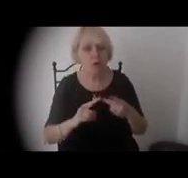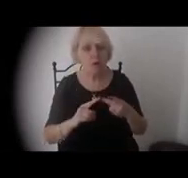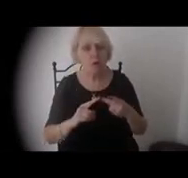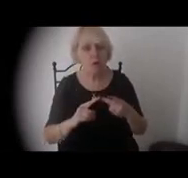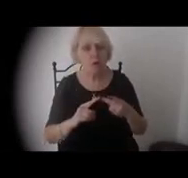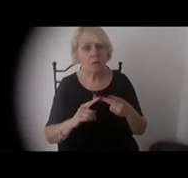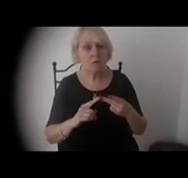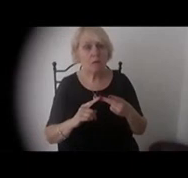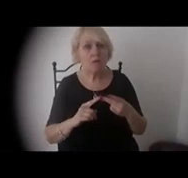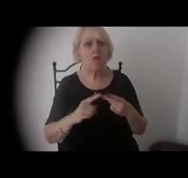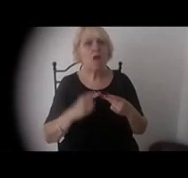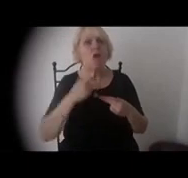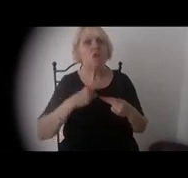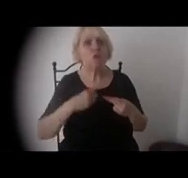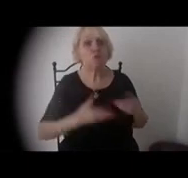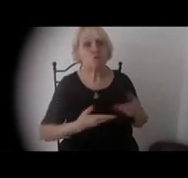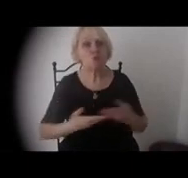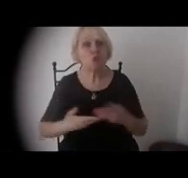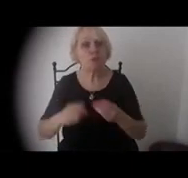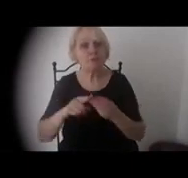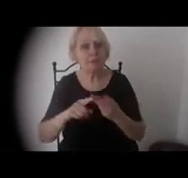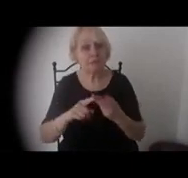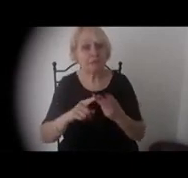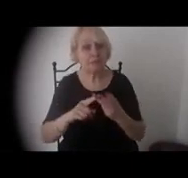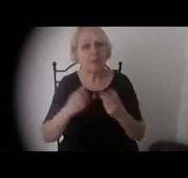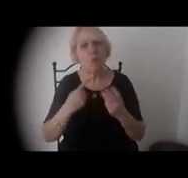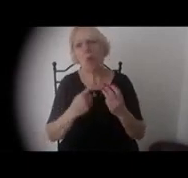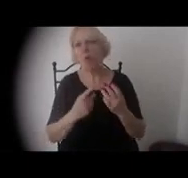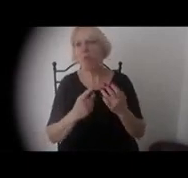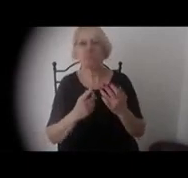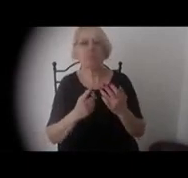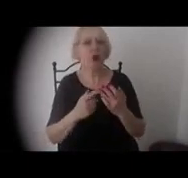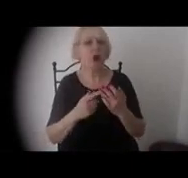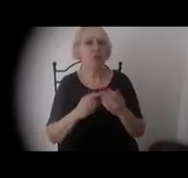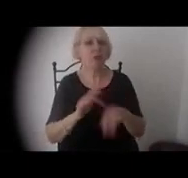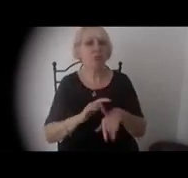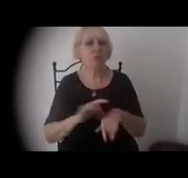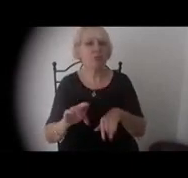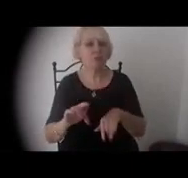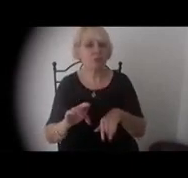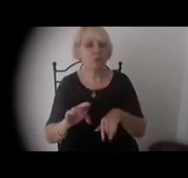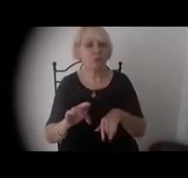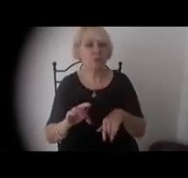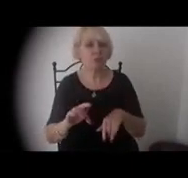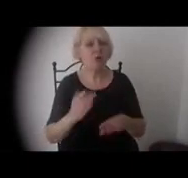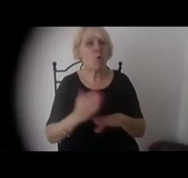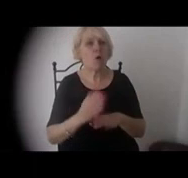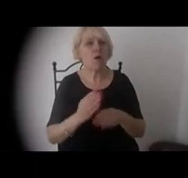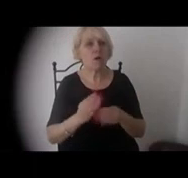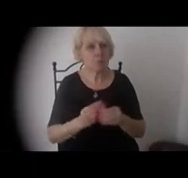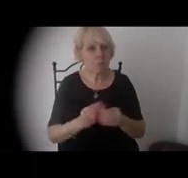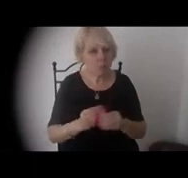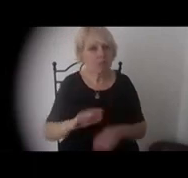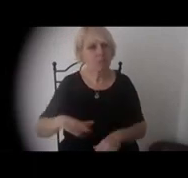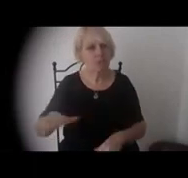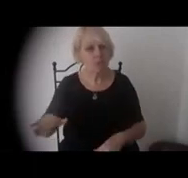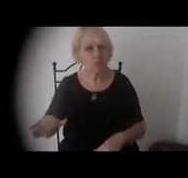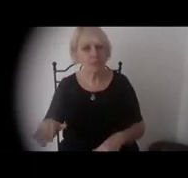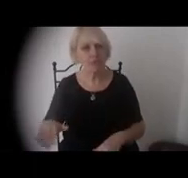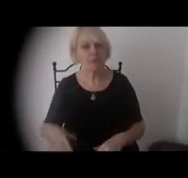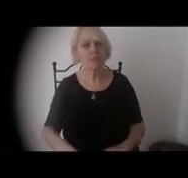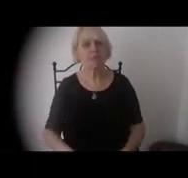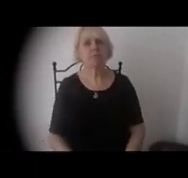from social services, or kind of other agencies working with children, young people and families.